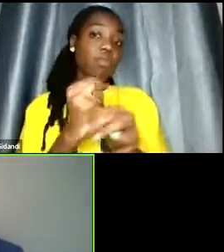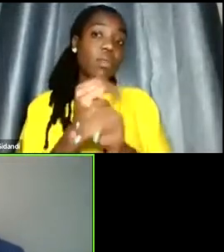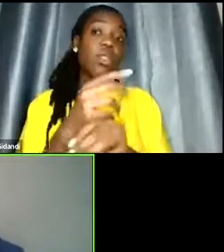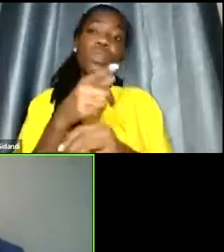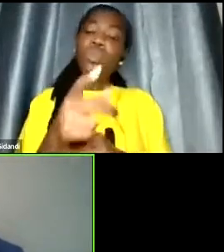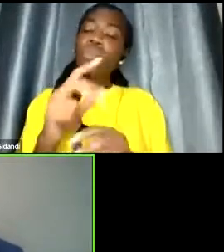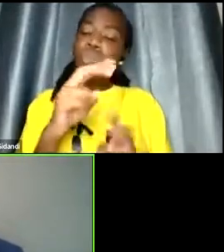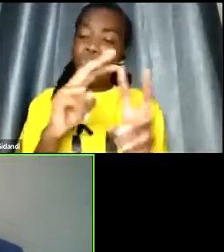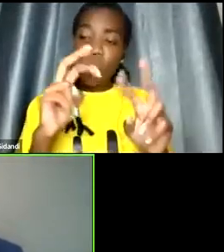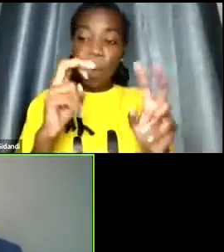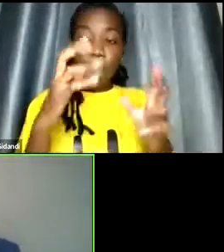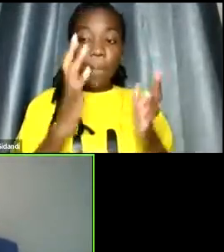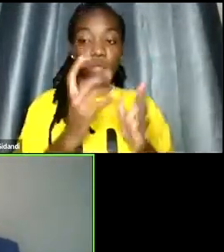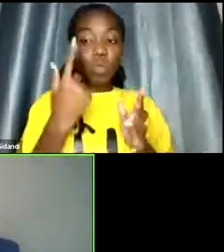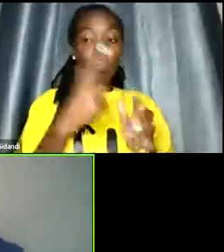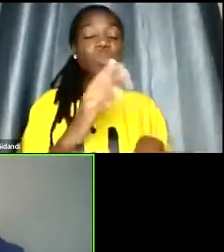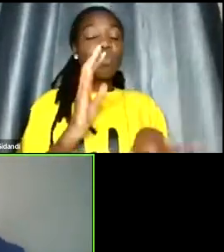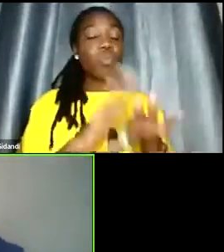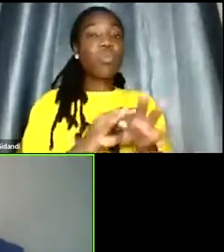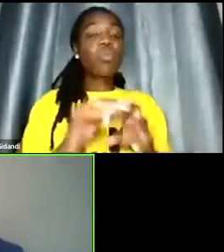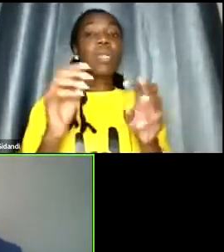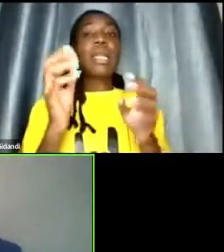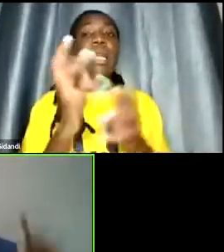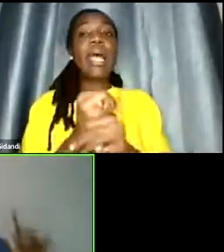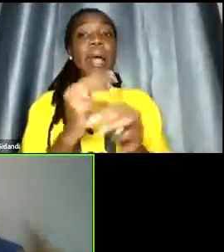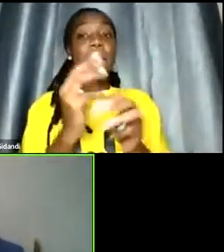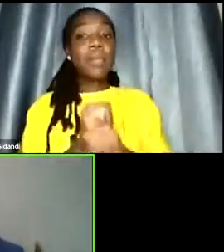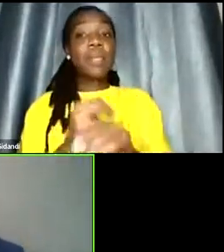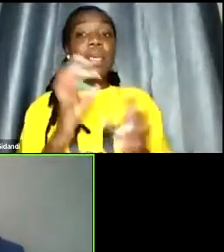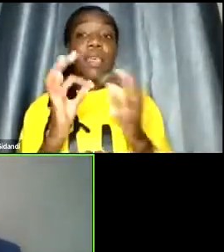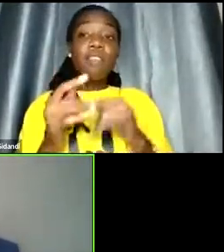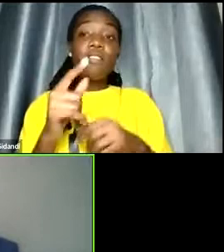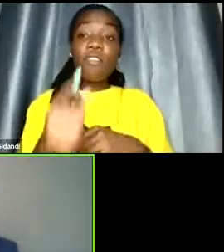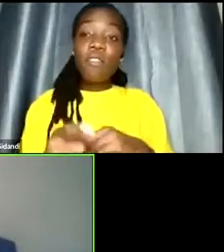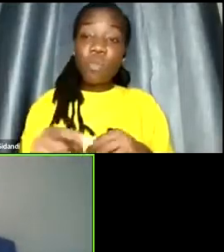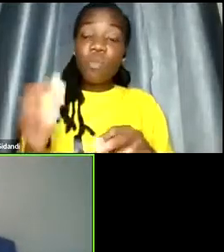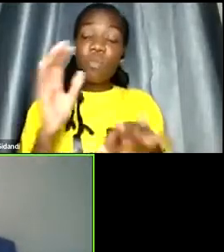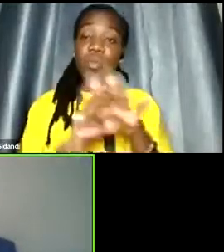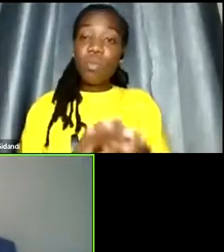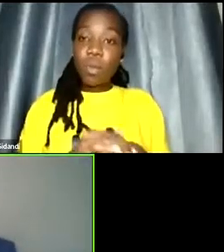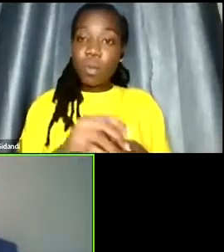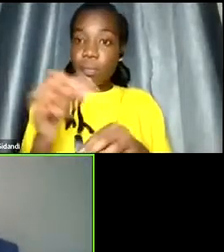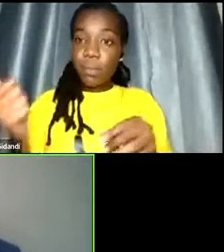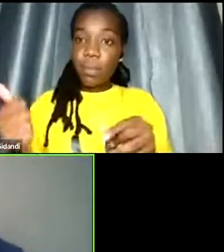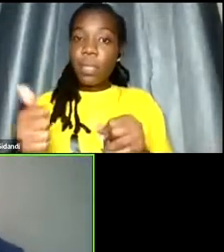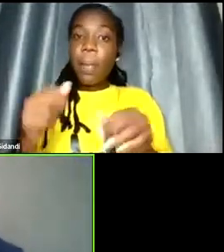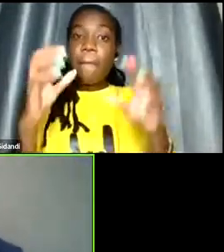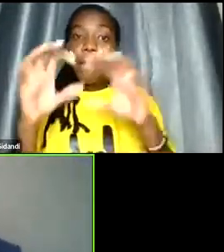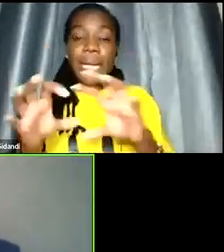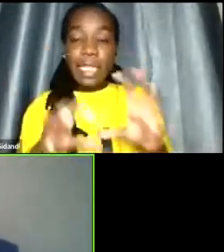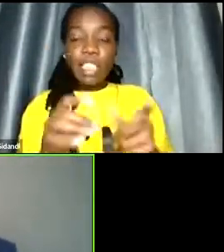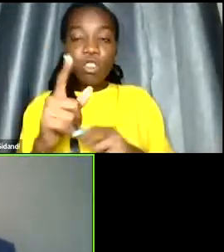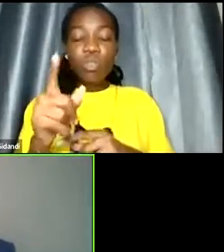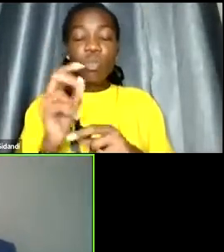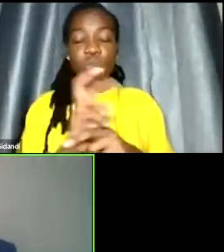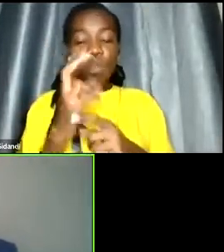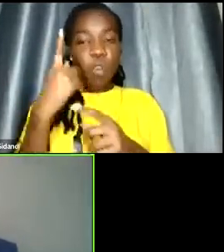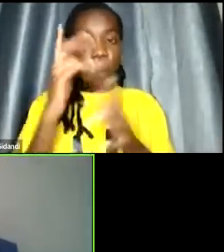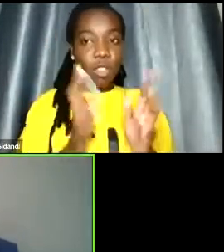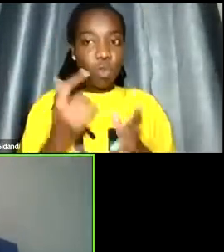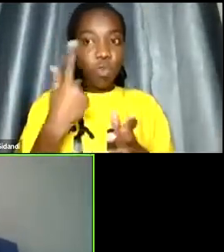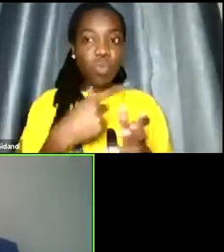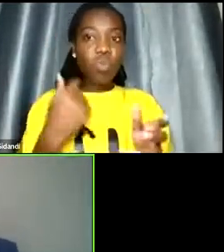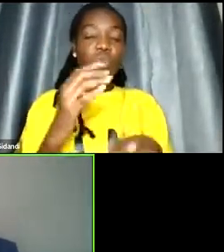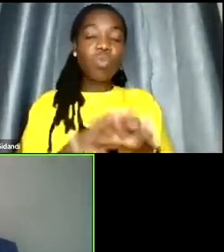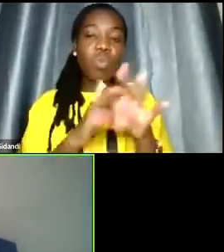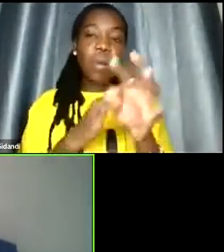in statistics and economics. If you're weak in financial management, hire a strong accountant. If you're weak in marketing, hire a good salesperson or a good marketer, and